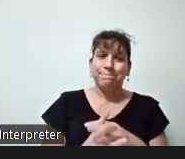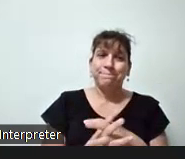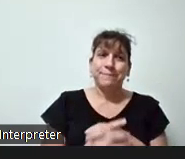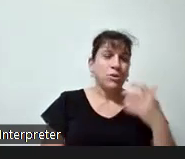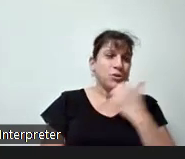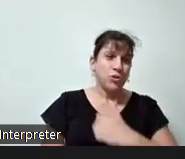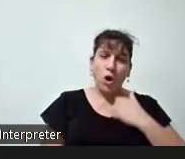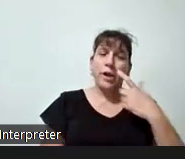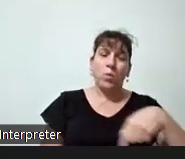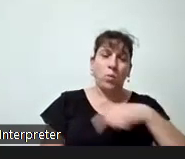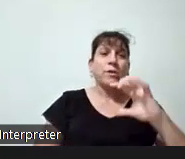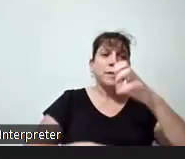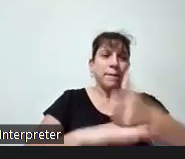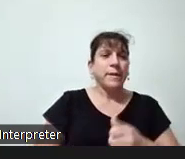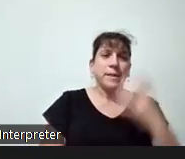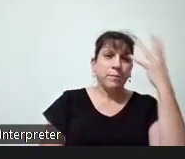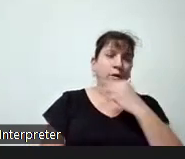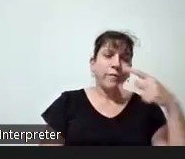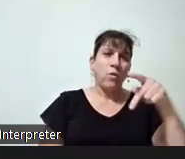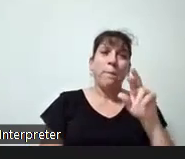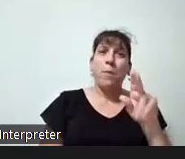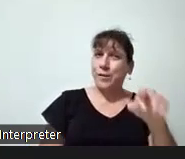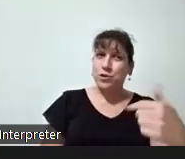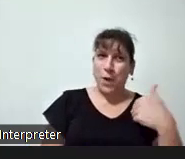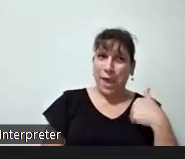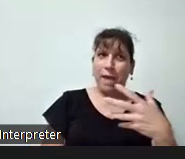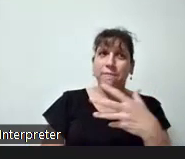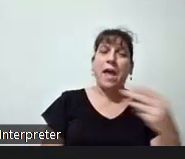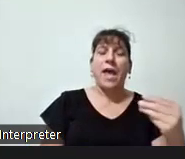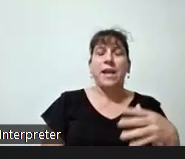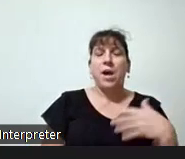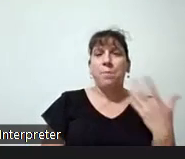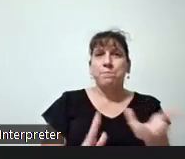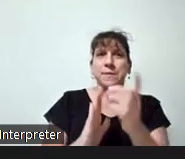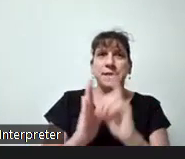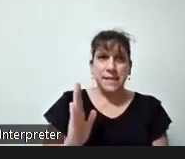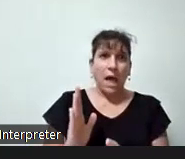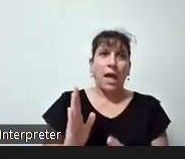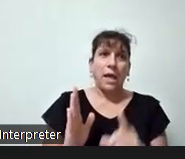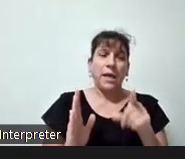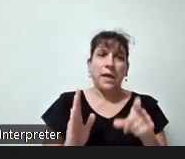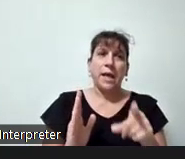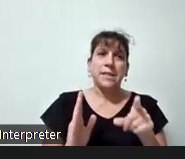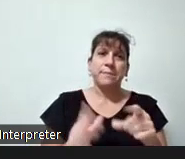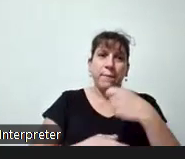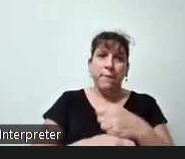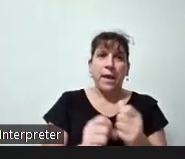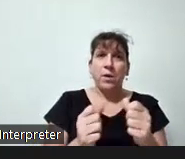sorry, that we're situated in this lovely park that you have, and the design has been made with